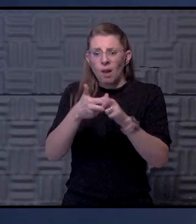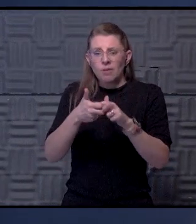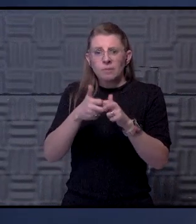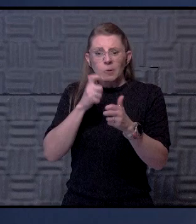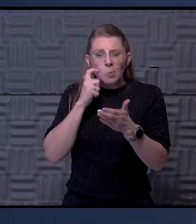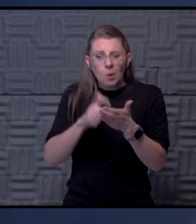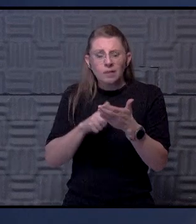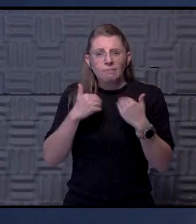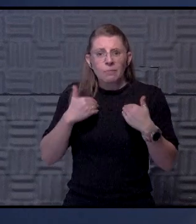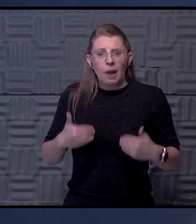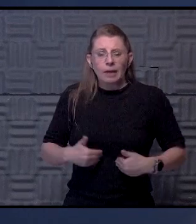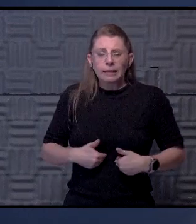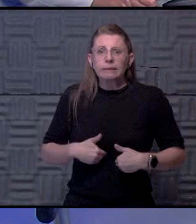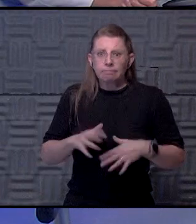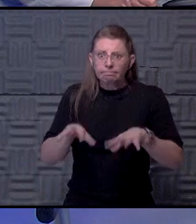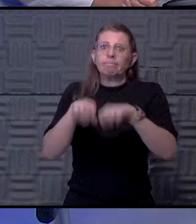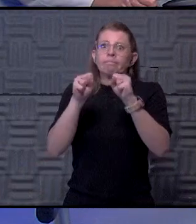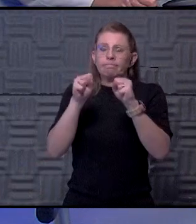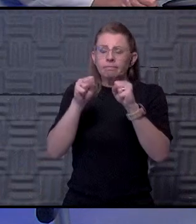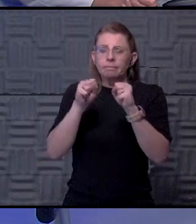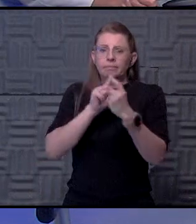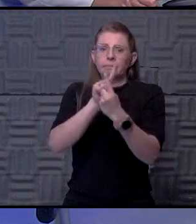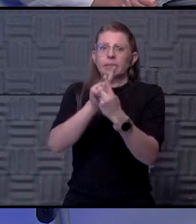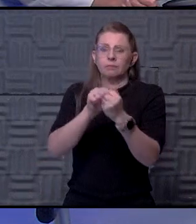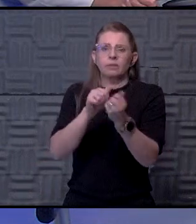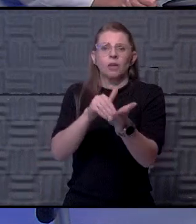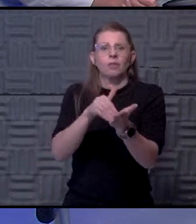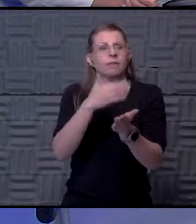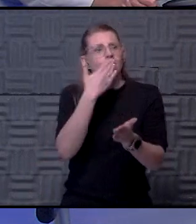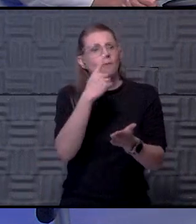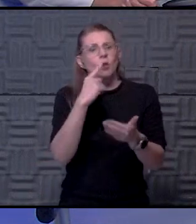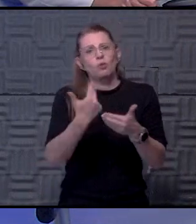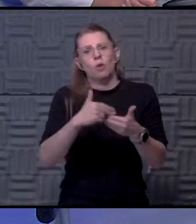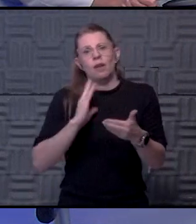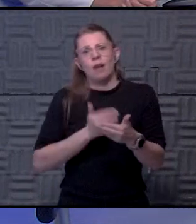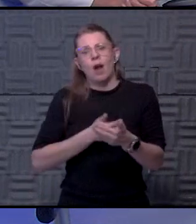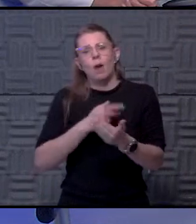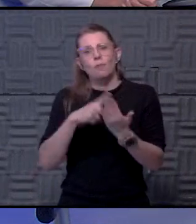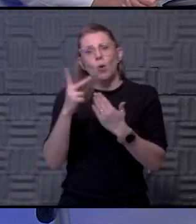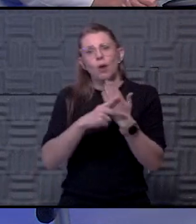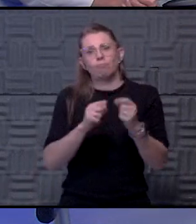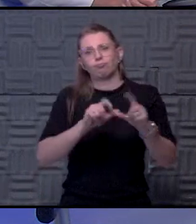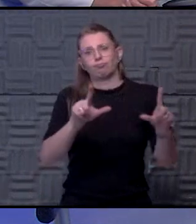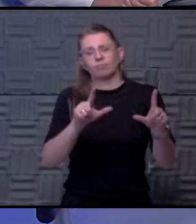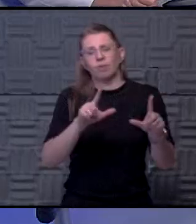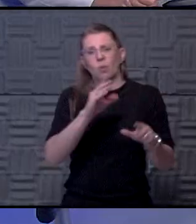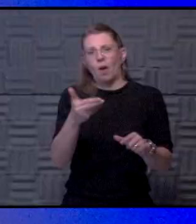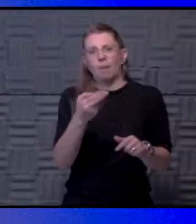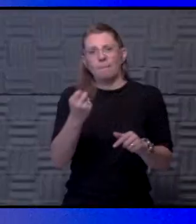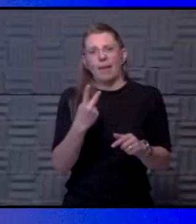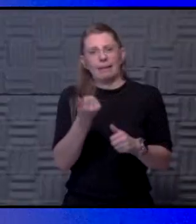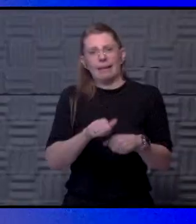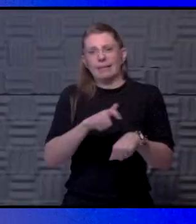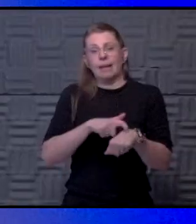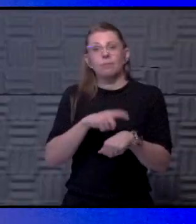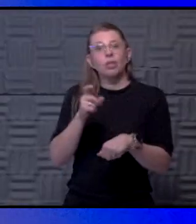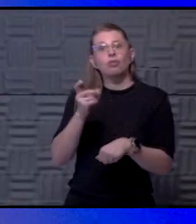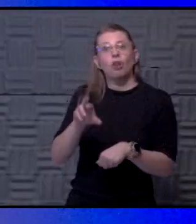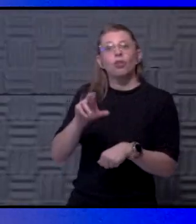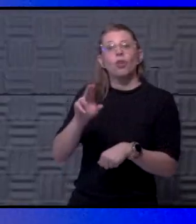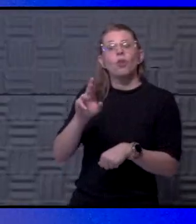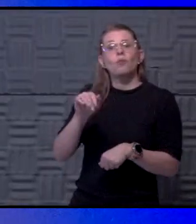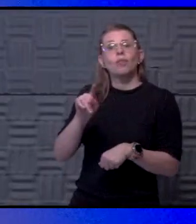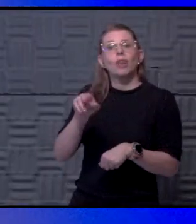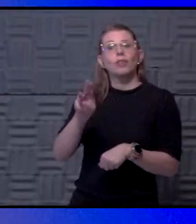have. All right, thank you, and thanks for being on our program today. Welcome back anytime, Dr. Rotondo. Thank you. Final